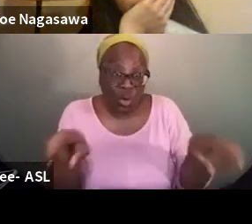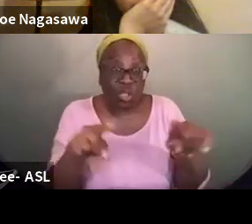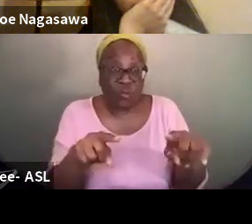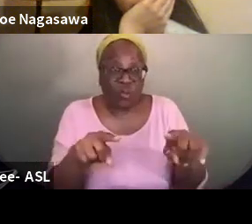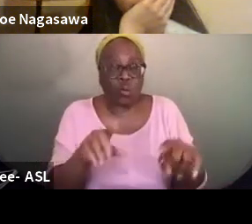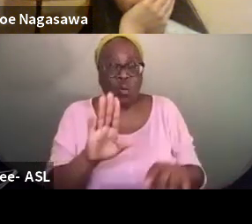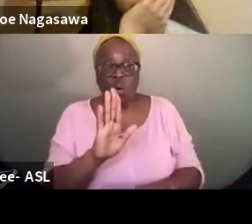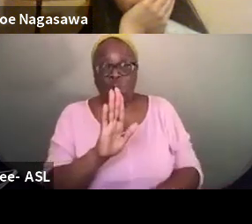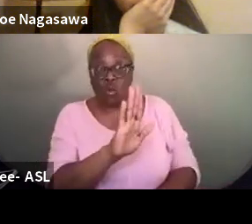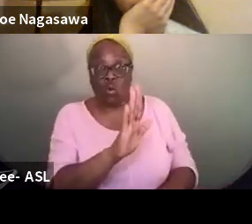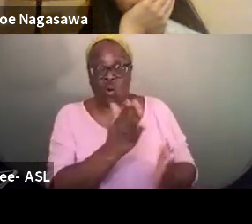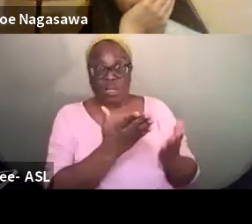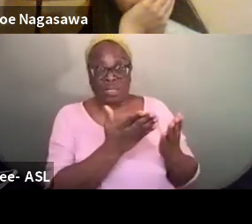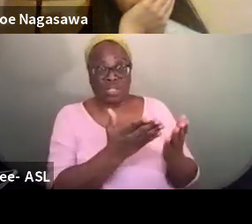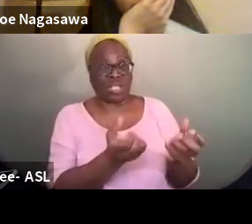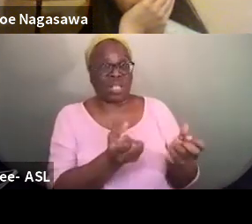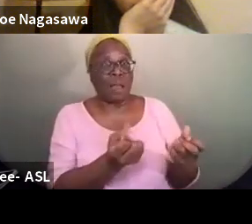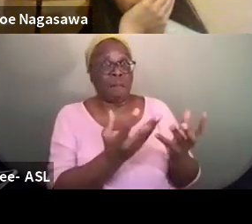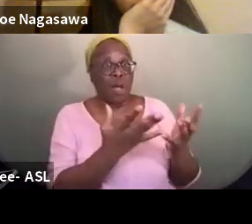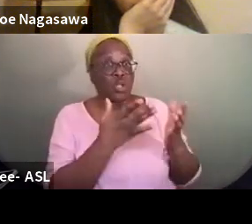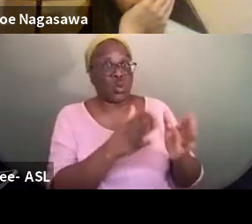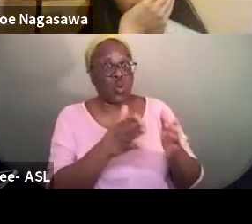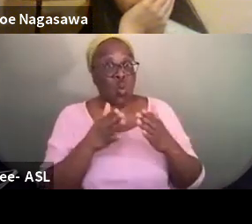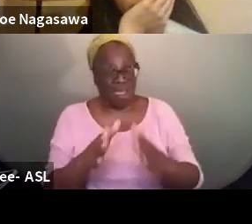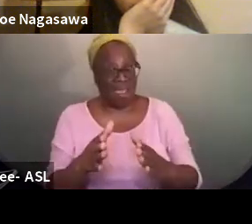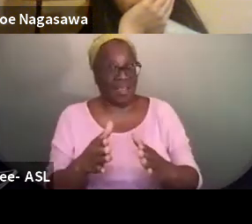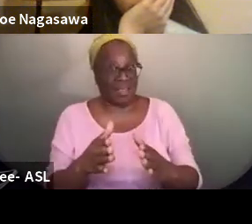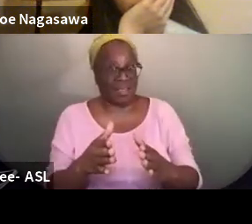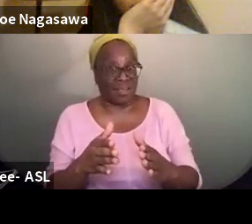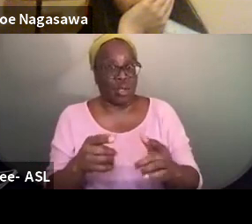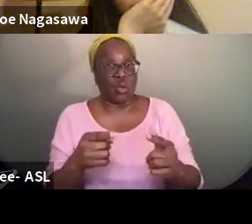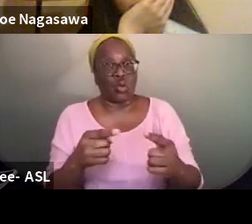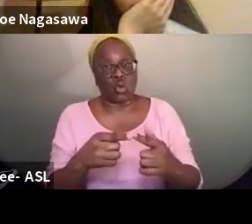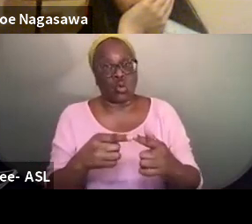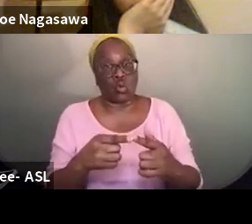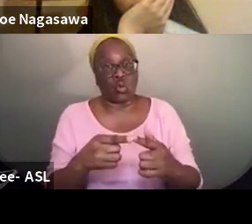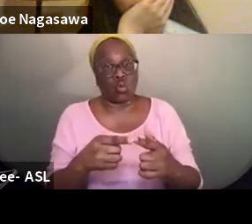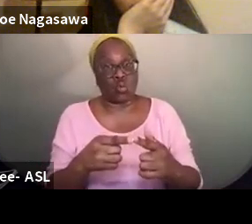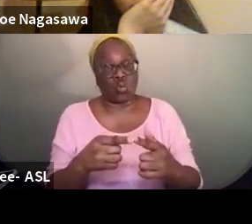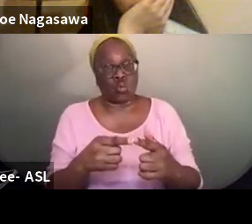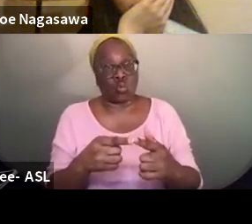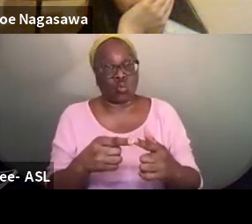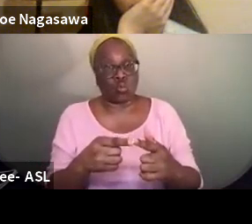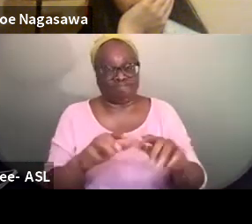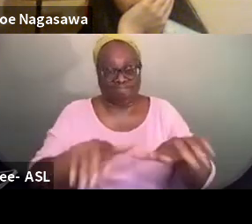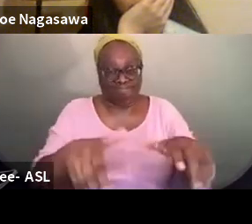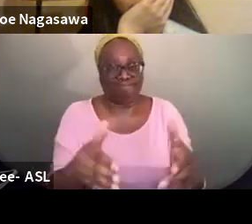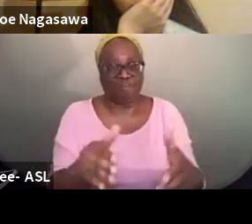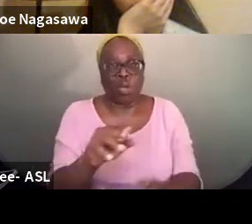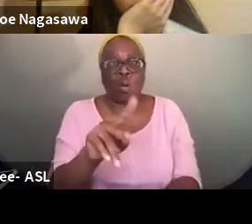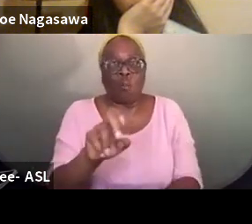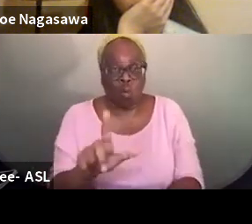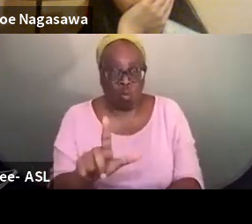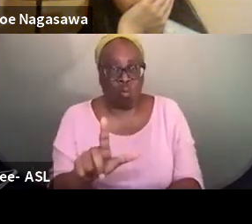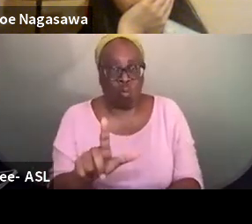You're suggesting multiple ways to get into the pool. I do think that